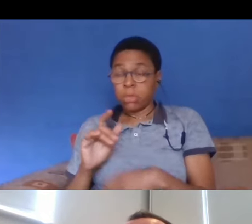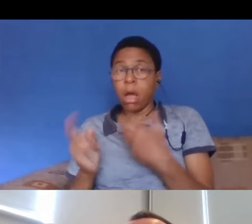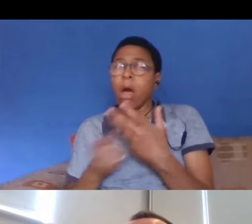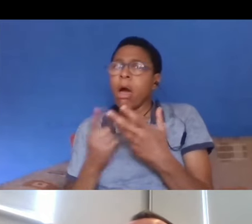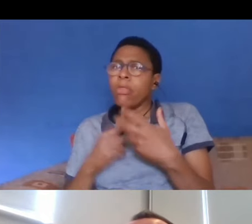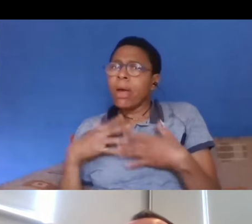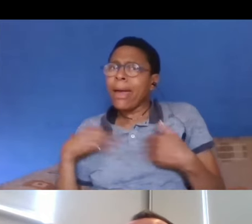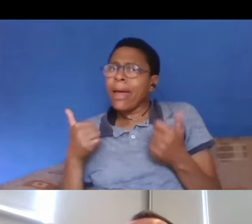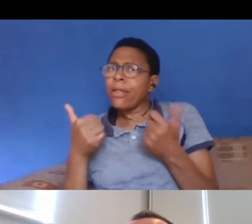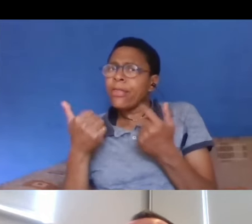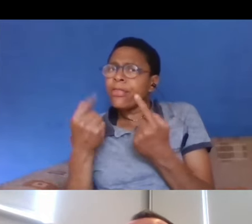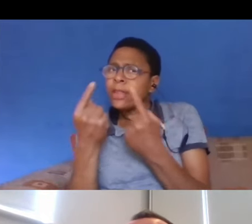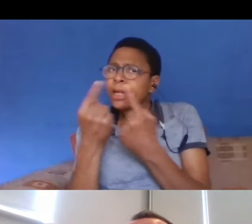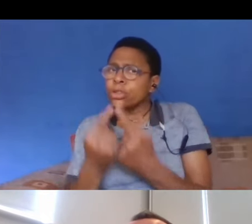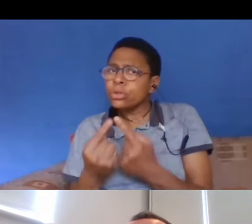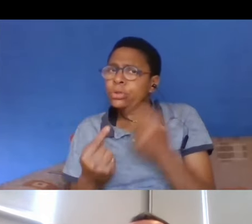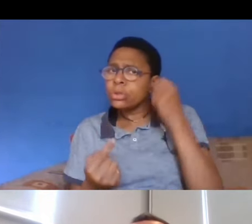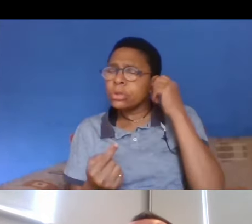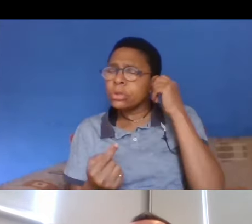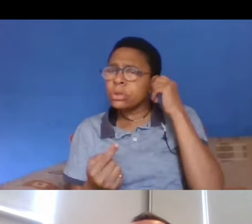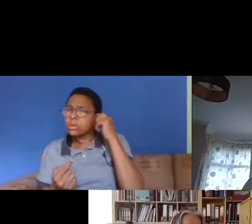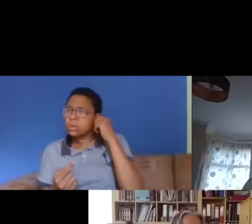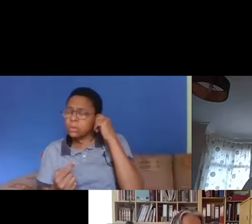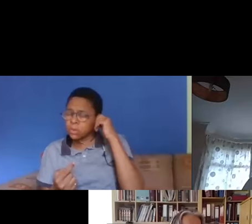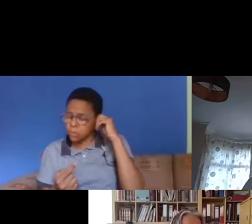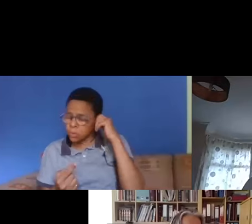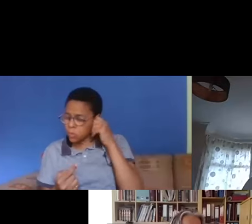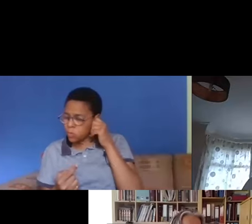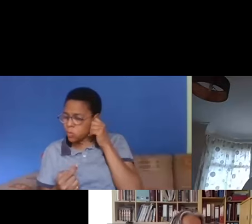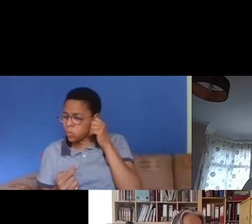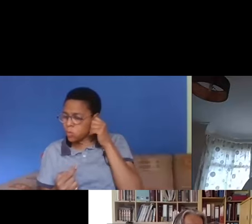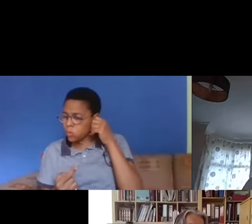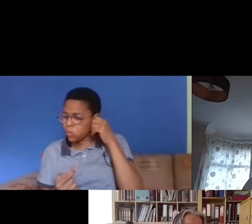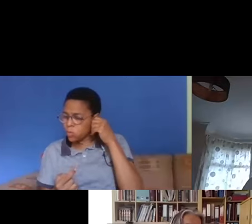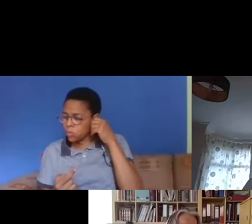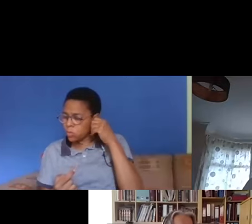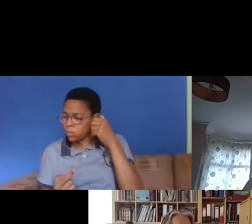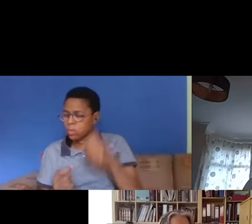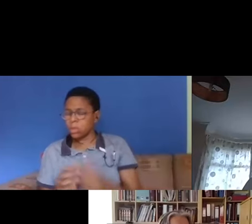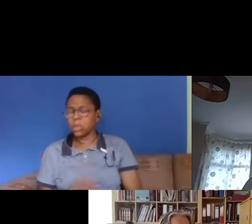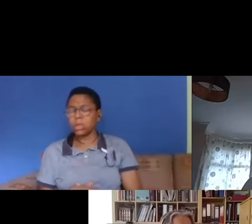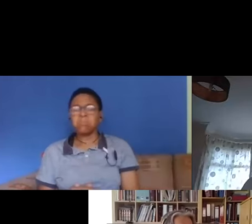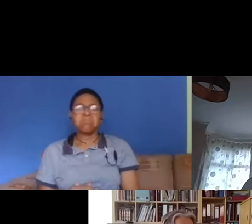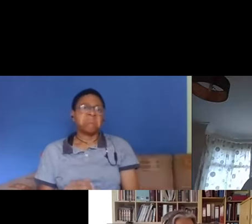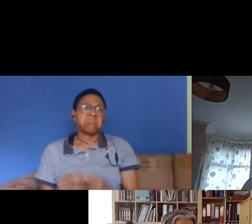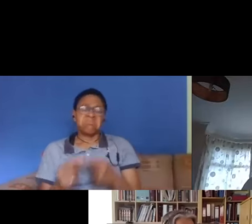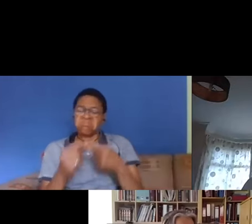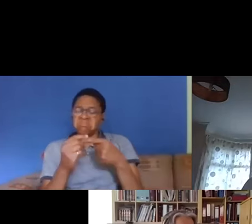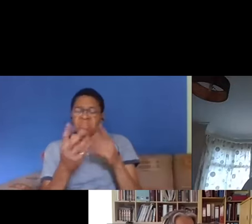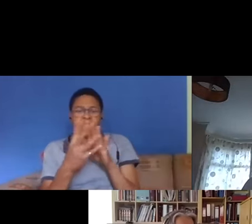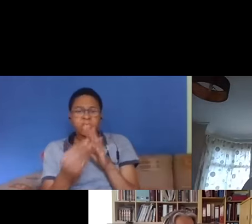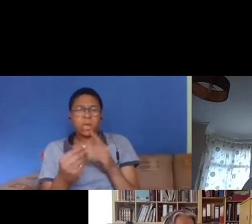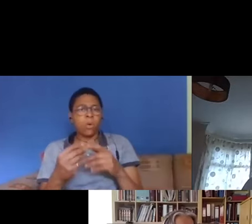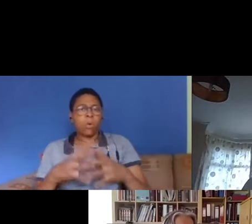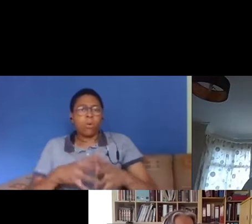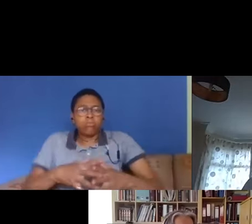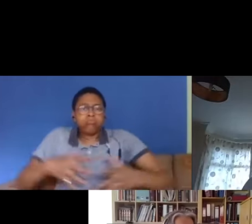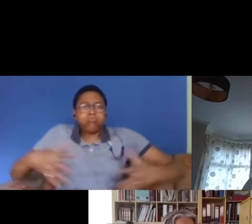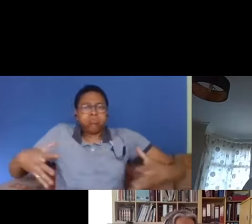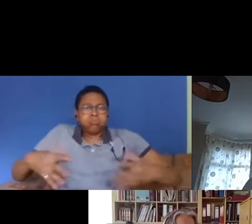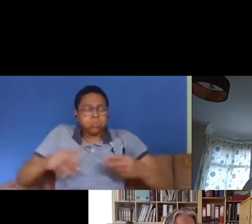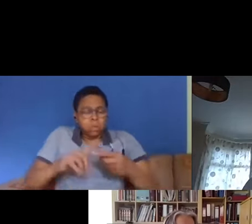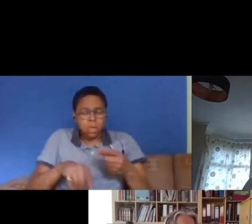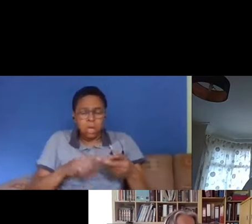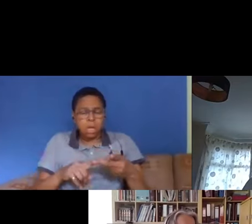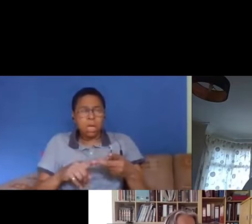risk of having a severe COVID illness if they were to catch it? So we're talking about people with obesity,